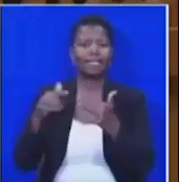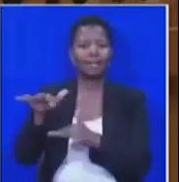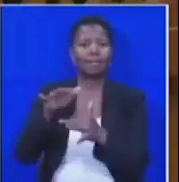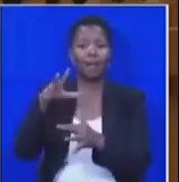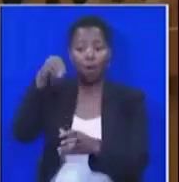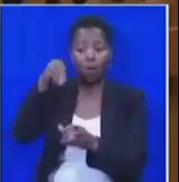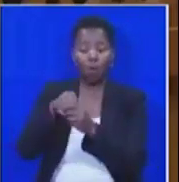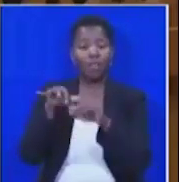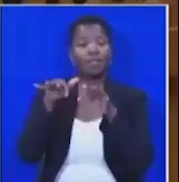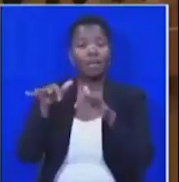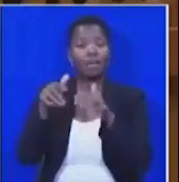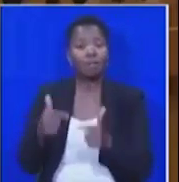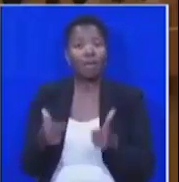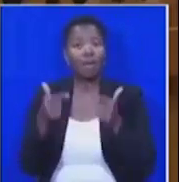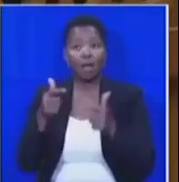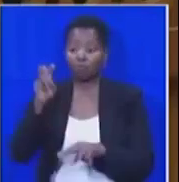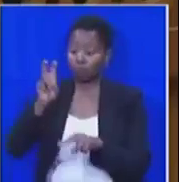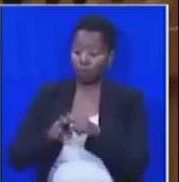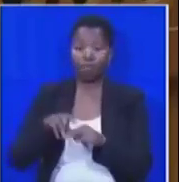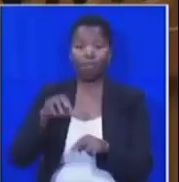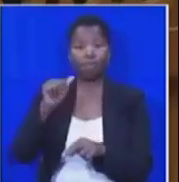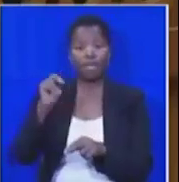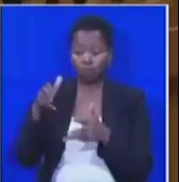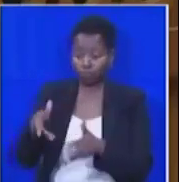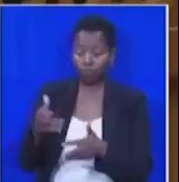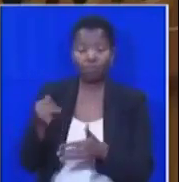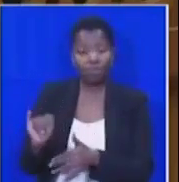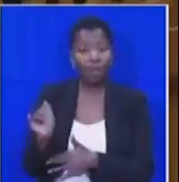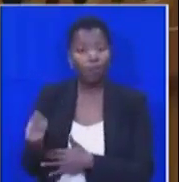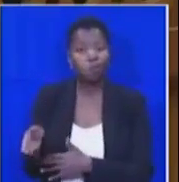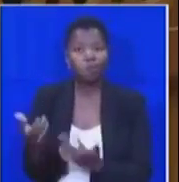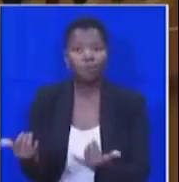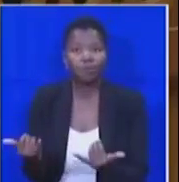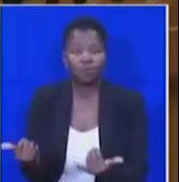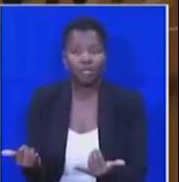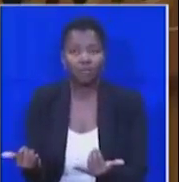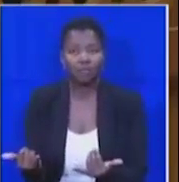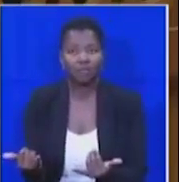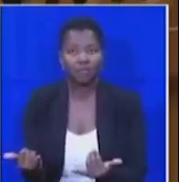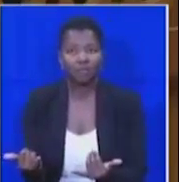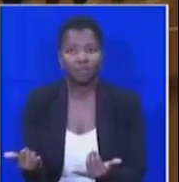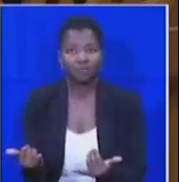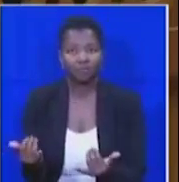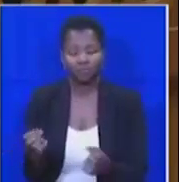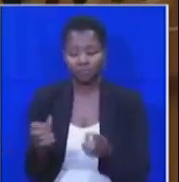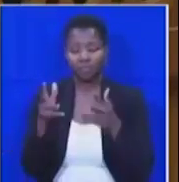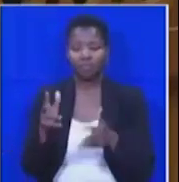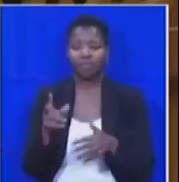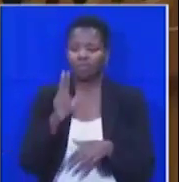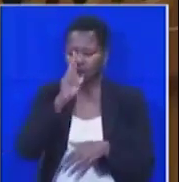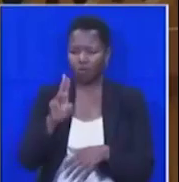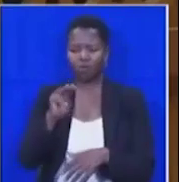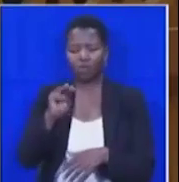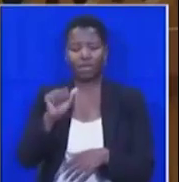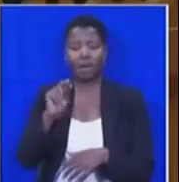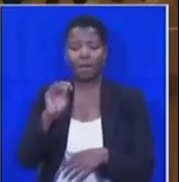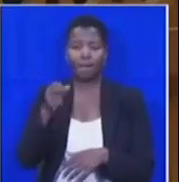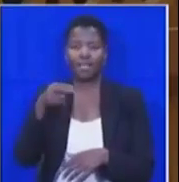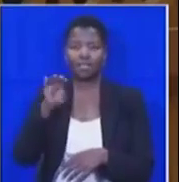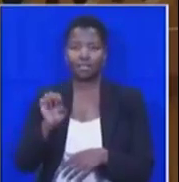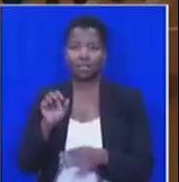burn them alive, still sits on the ANC benches. And then we had the Honourable Mantashe. Well, boy, that was a